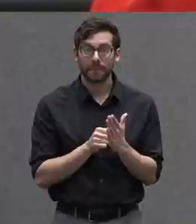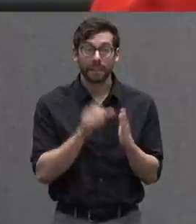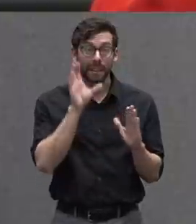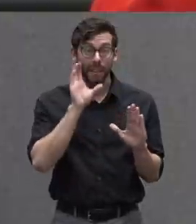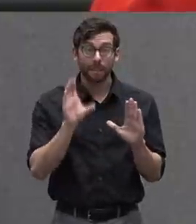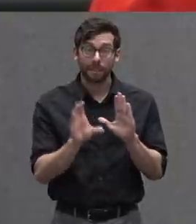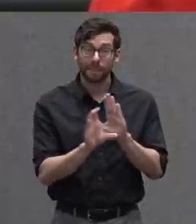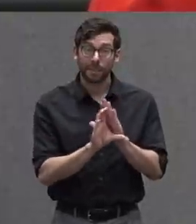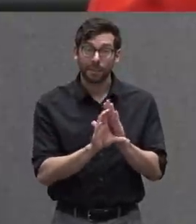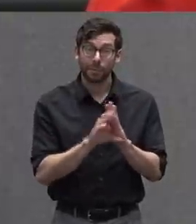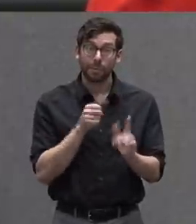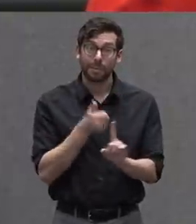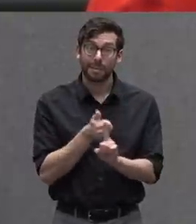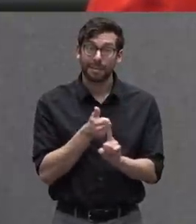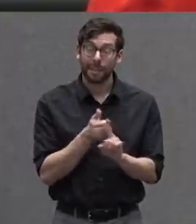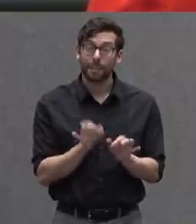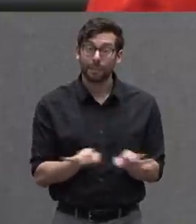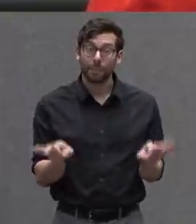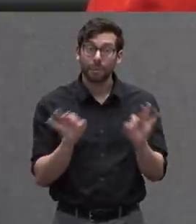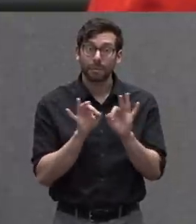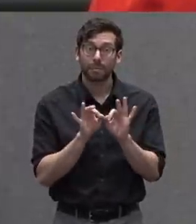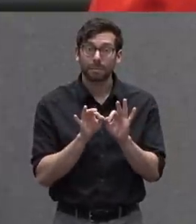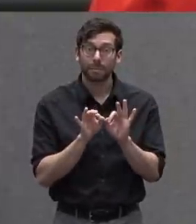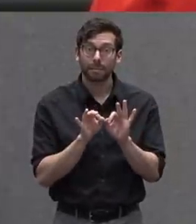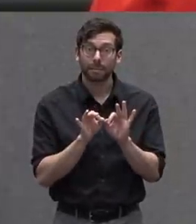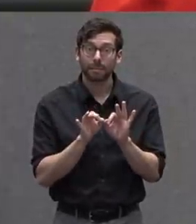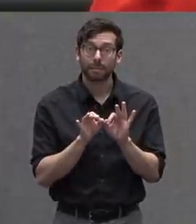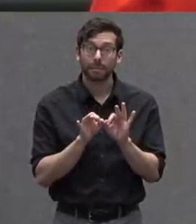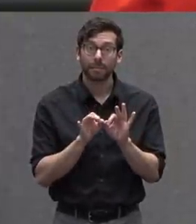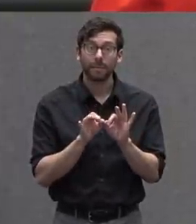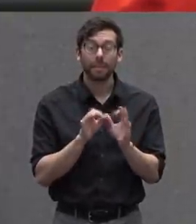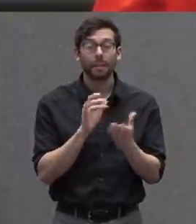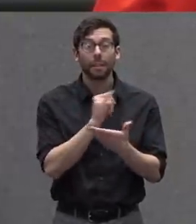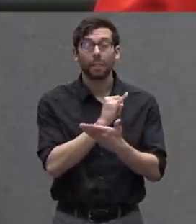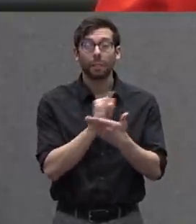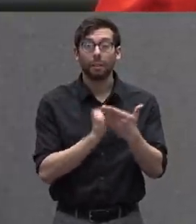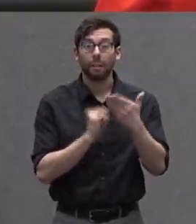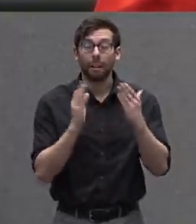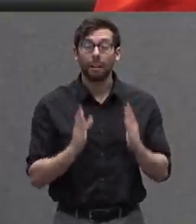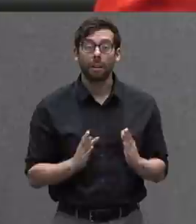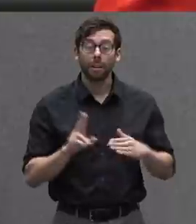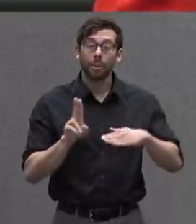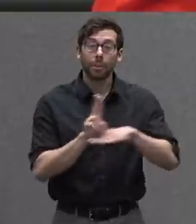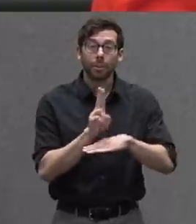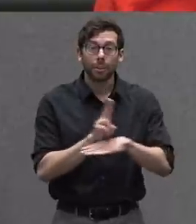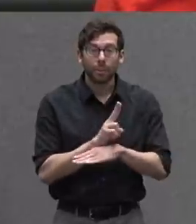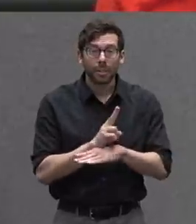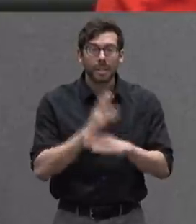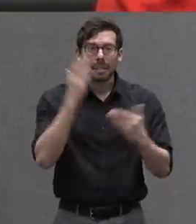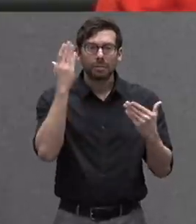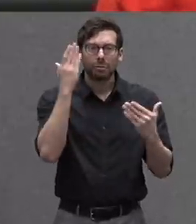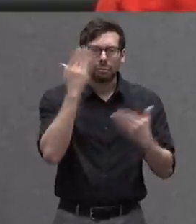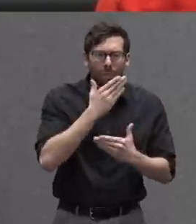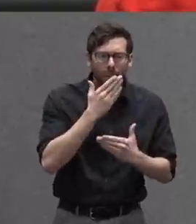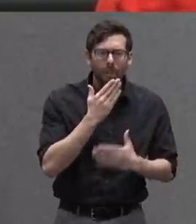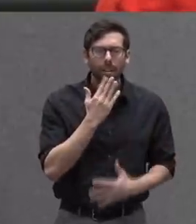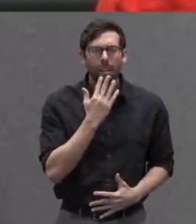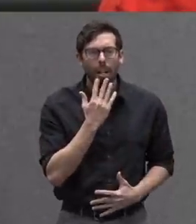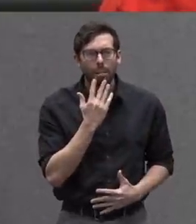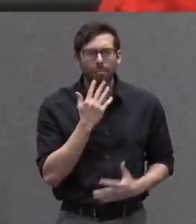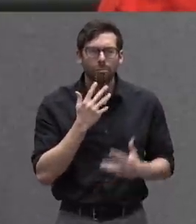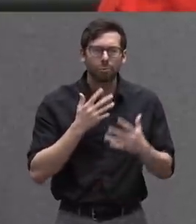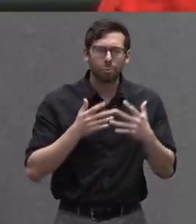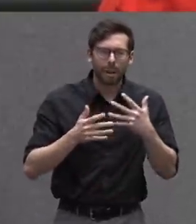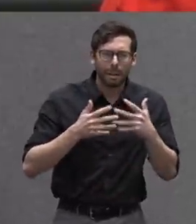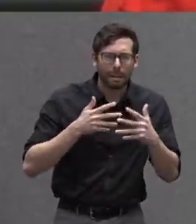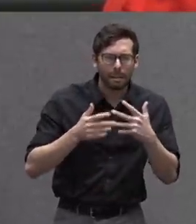important. The illustrator of this book uses dark colors or grays, but